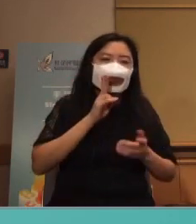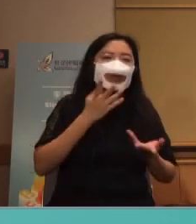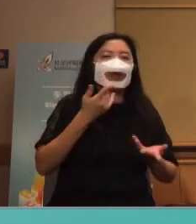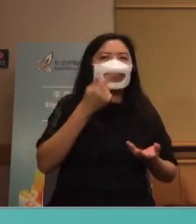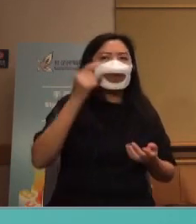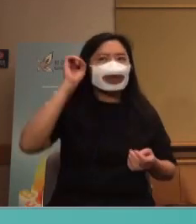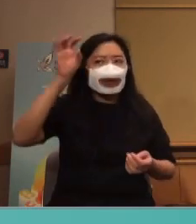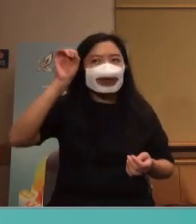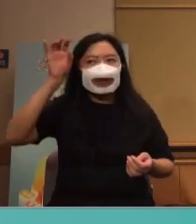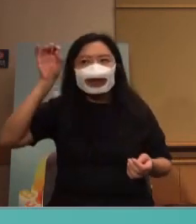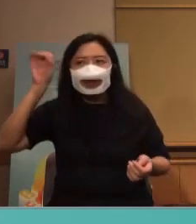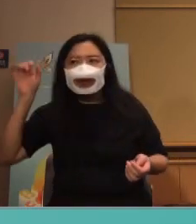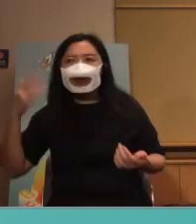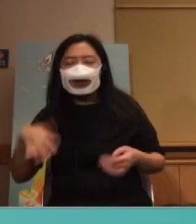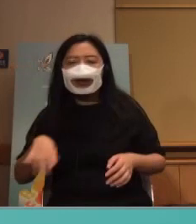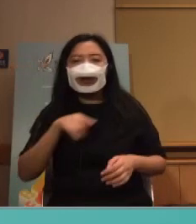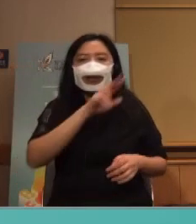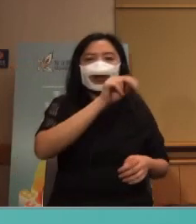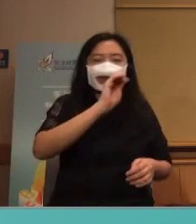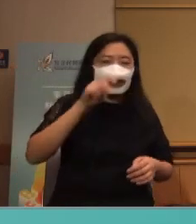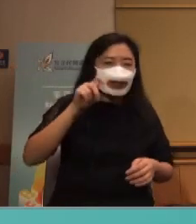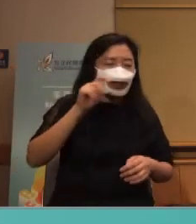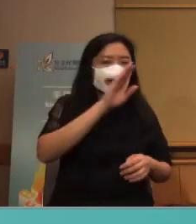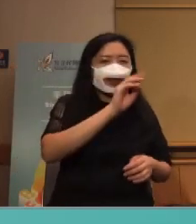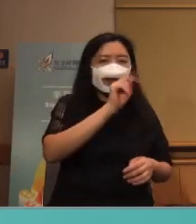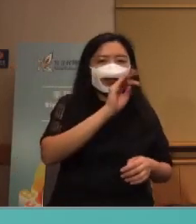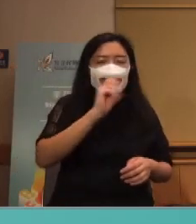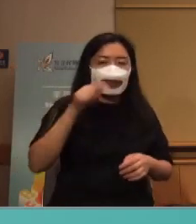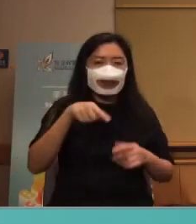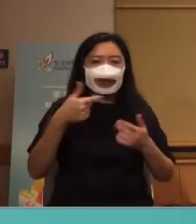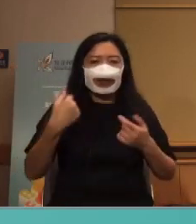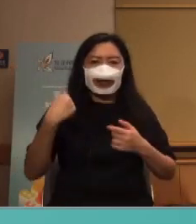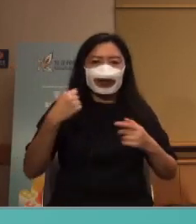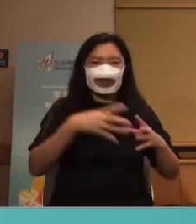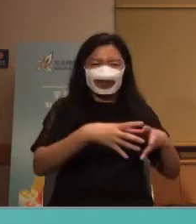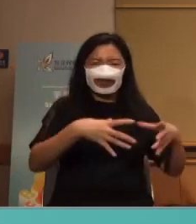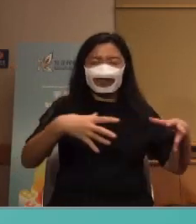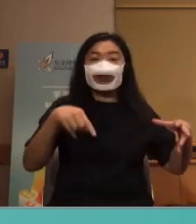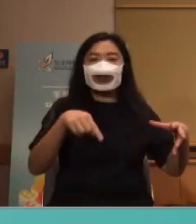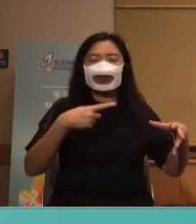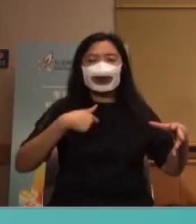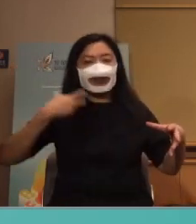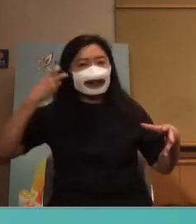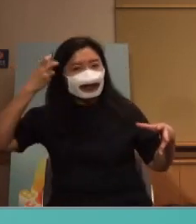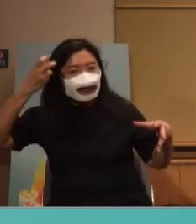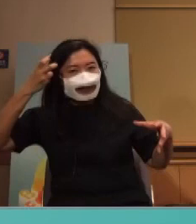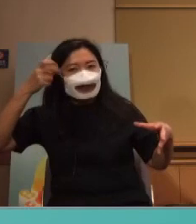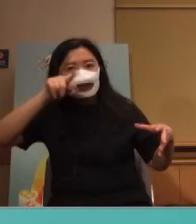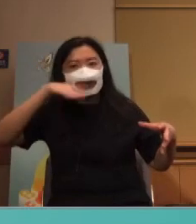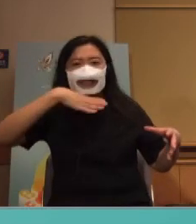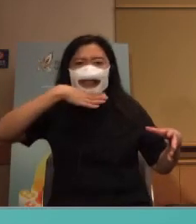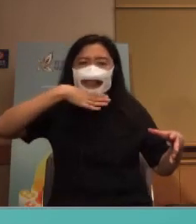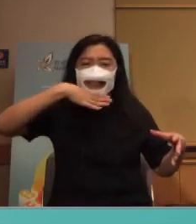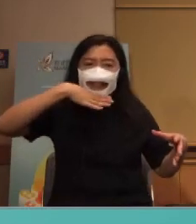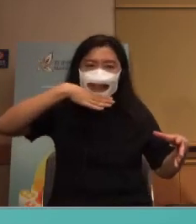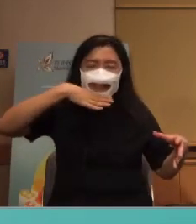the power of NFT. So I will recommend for those young, Gen Z, new generation, if